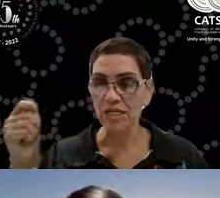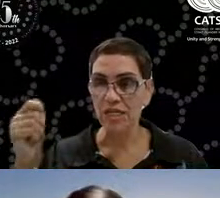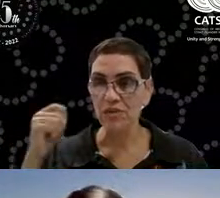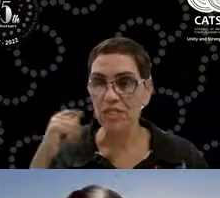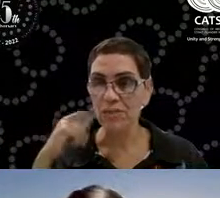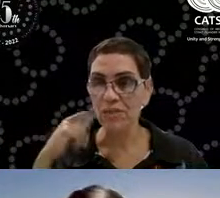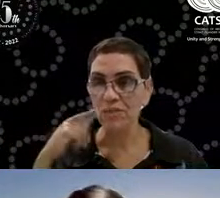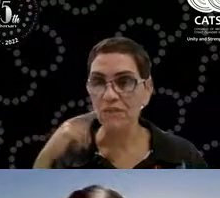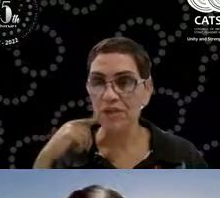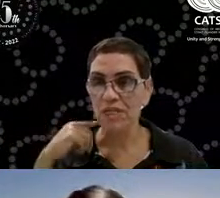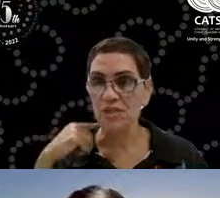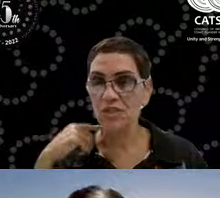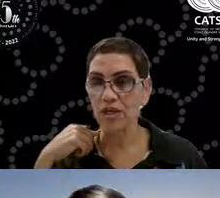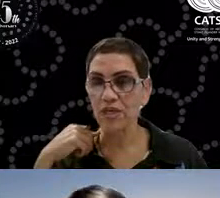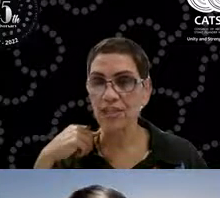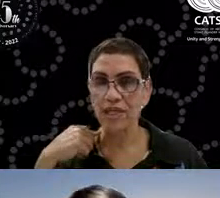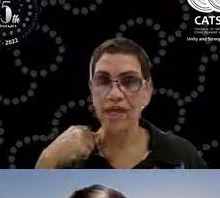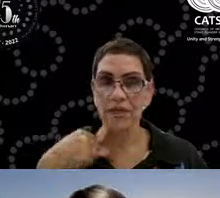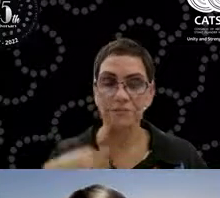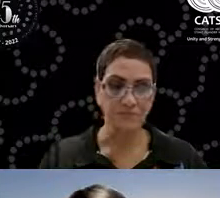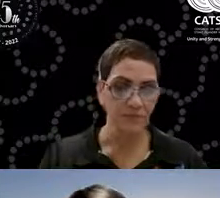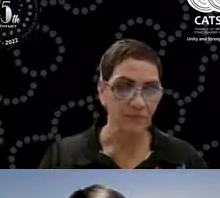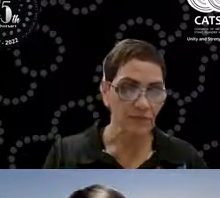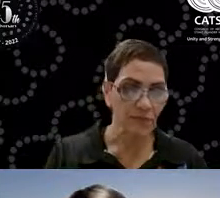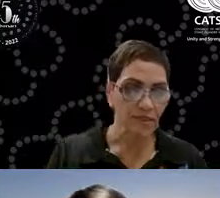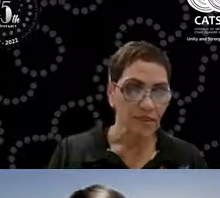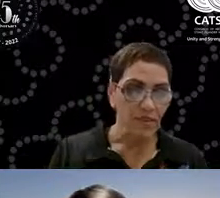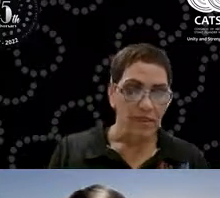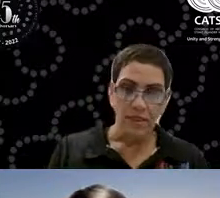thing means within nursing and midwifery in Australia today.